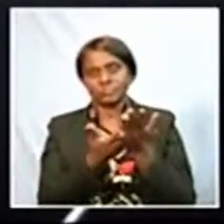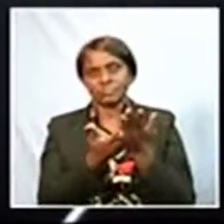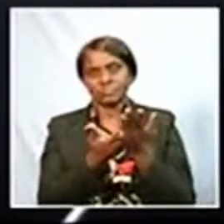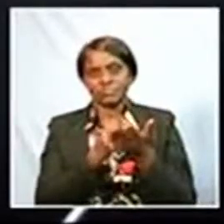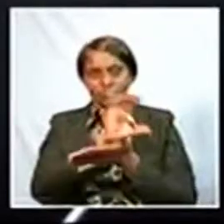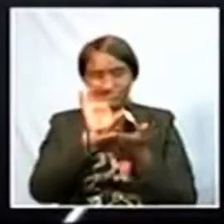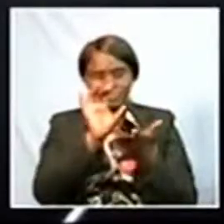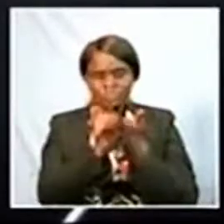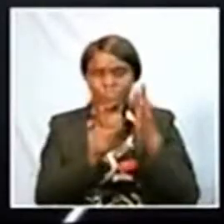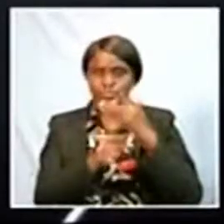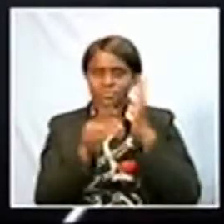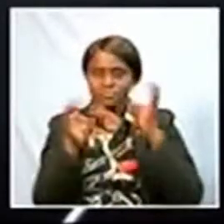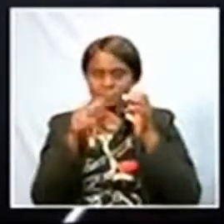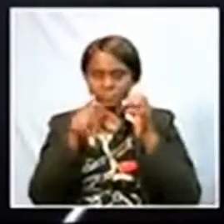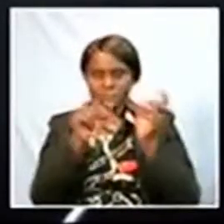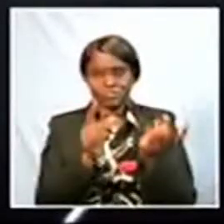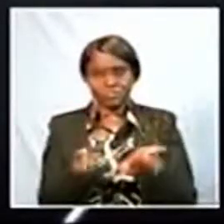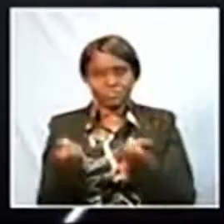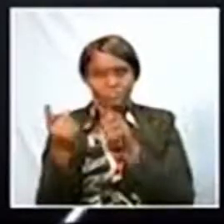CHOMA Town Council went